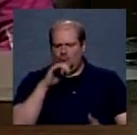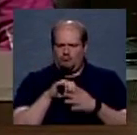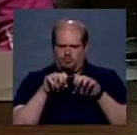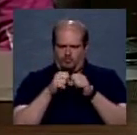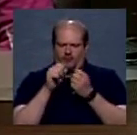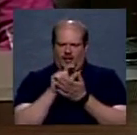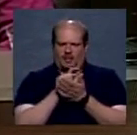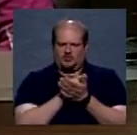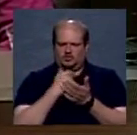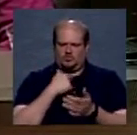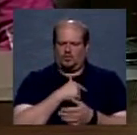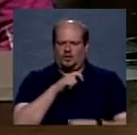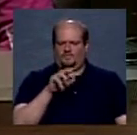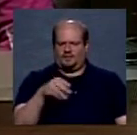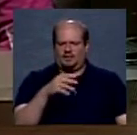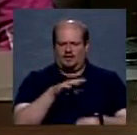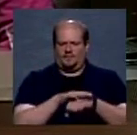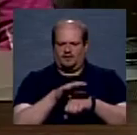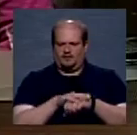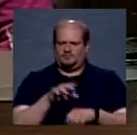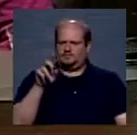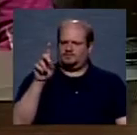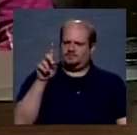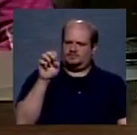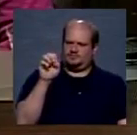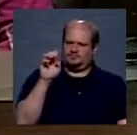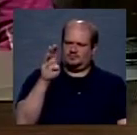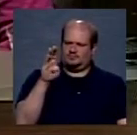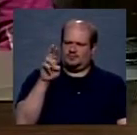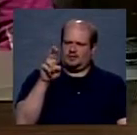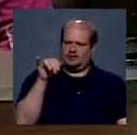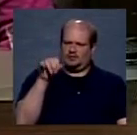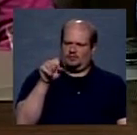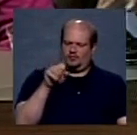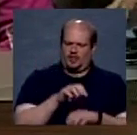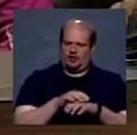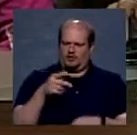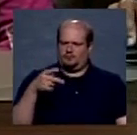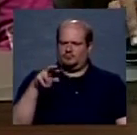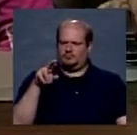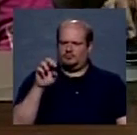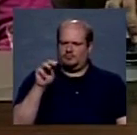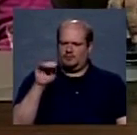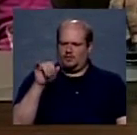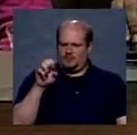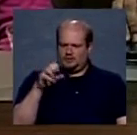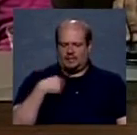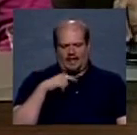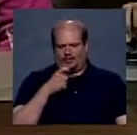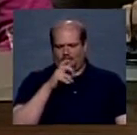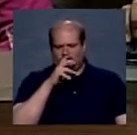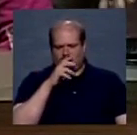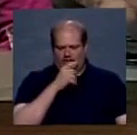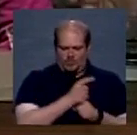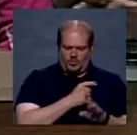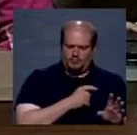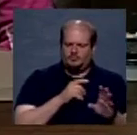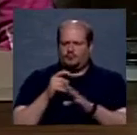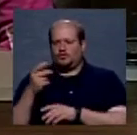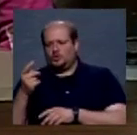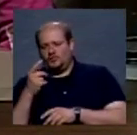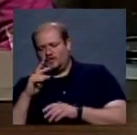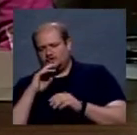got to give a notice. It says and, debris on premise. Right. I couldn't say it right. Right. And again, one of the things, and you and I